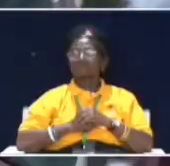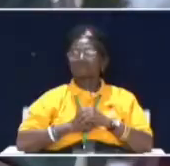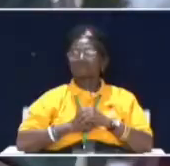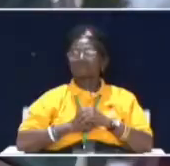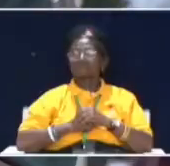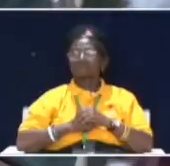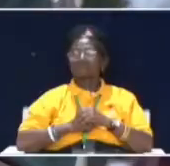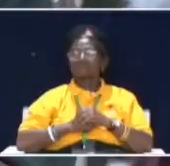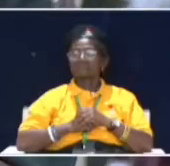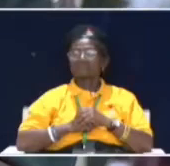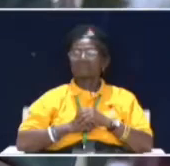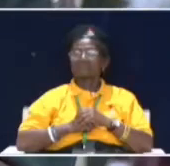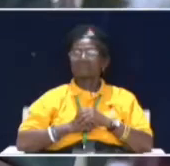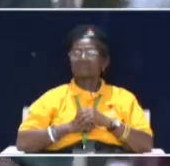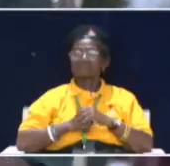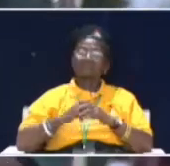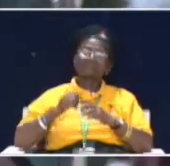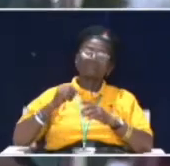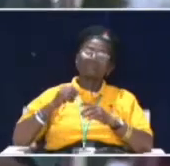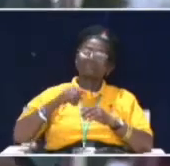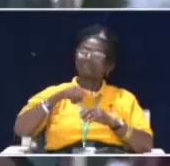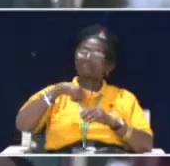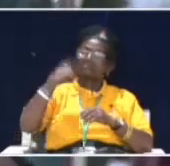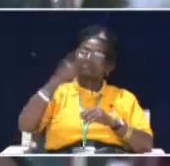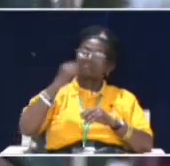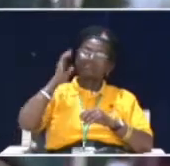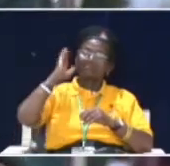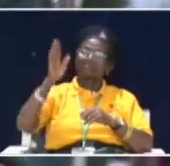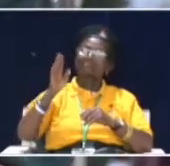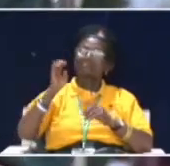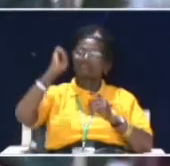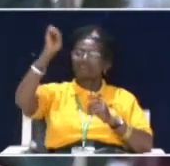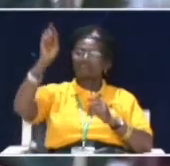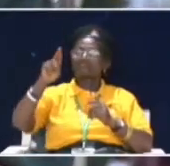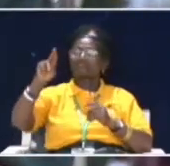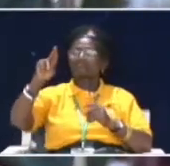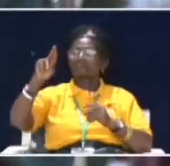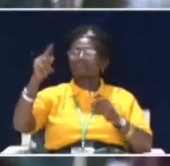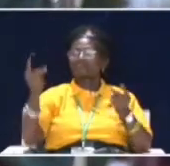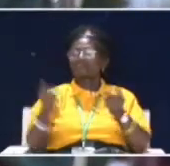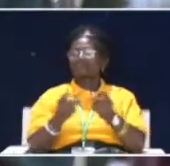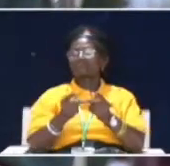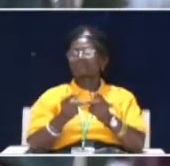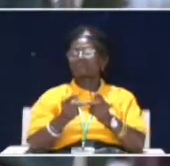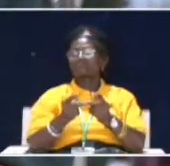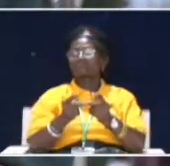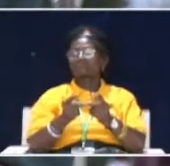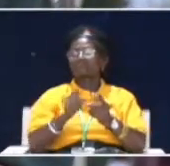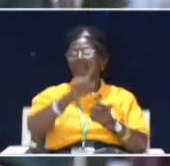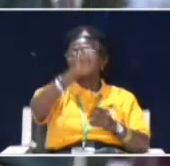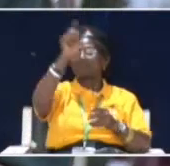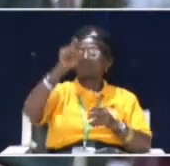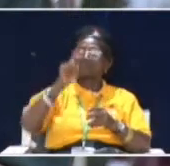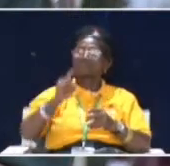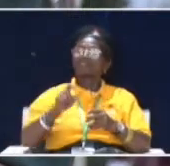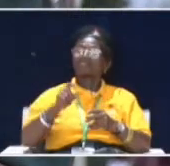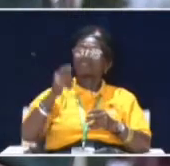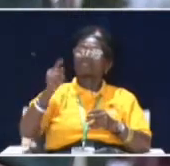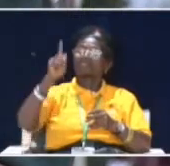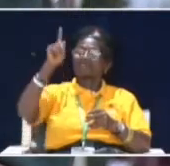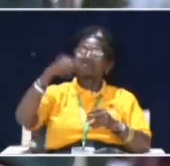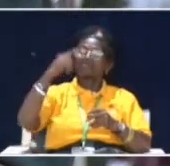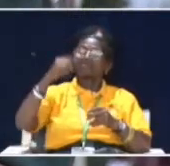Who will he reposition? Tani Olorun ma shini po pada. One who